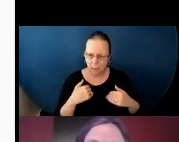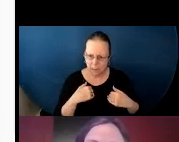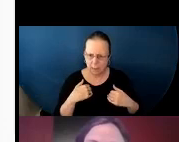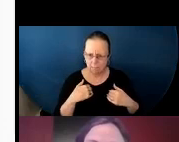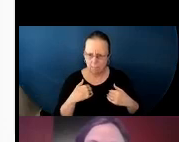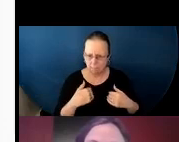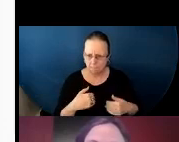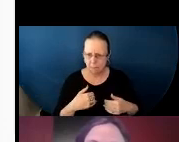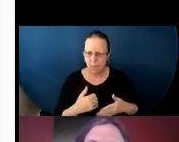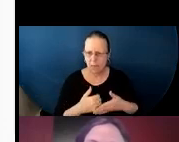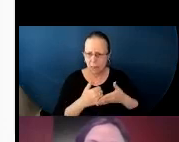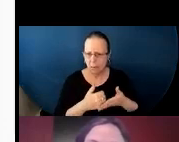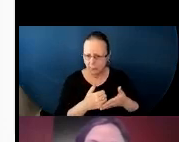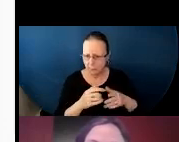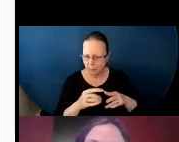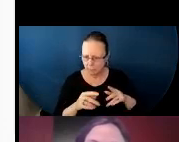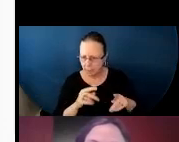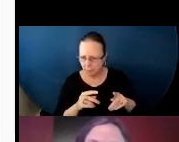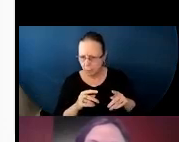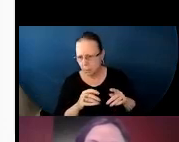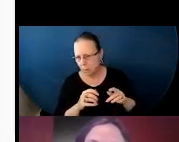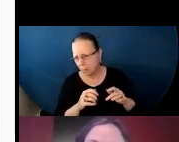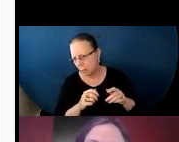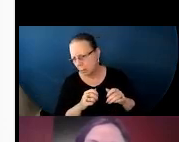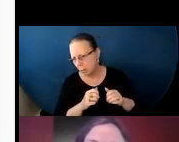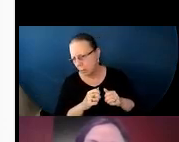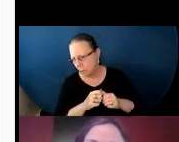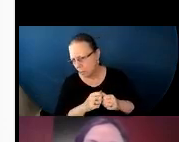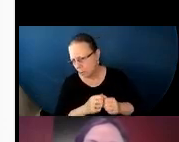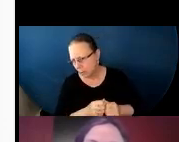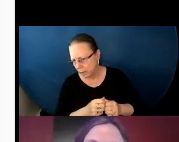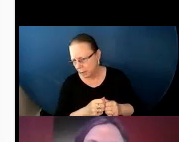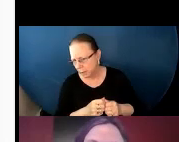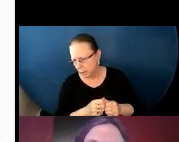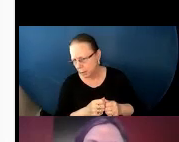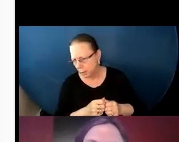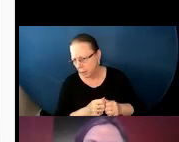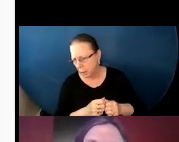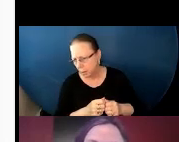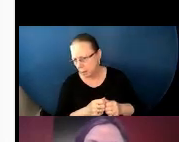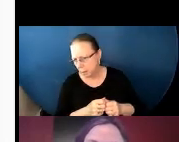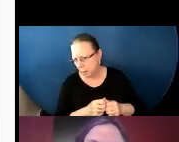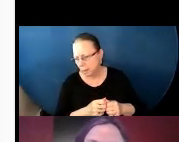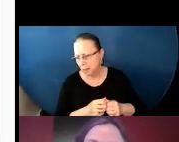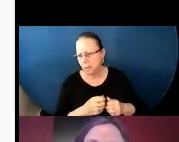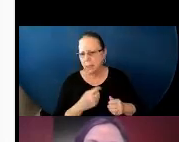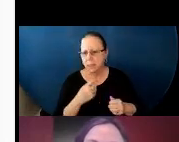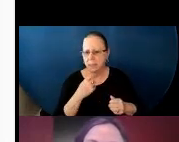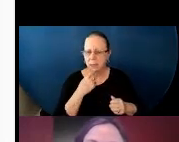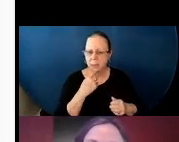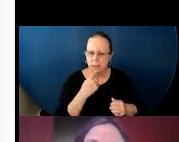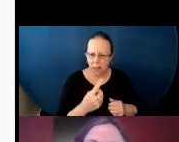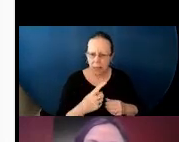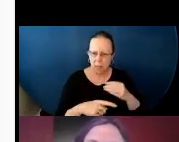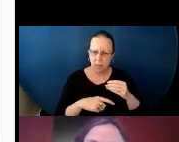helping people with telling what the story about the farm is, and